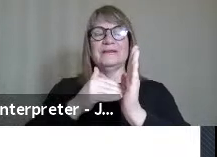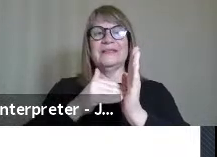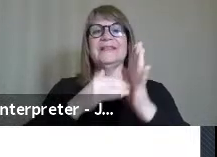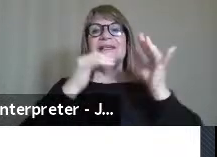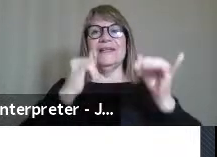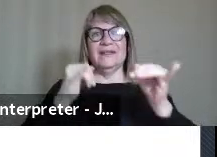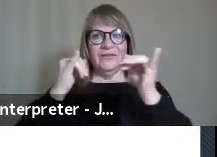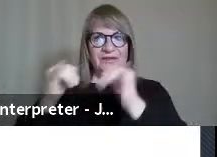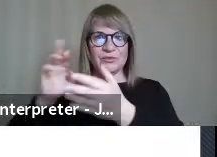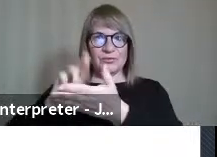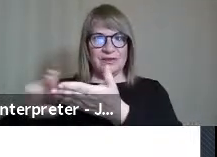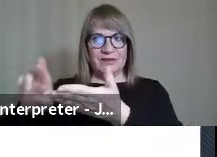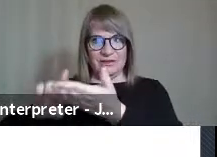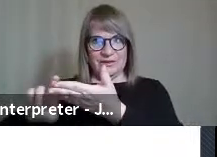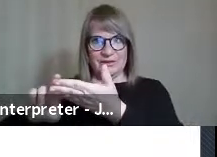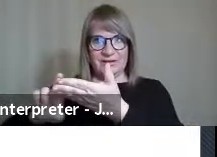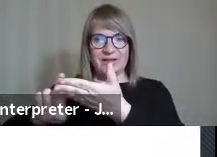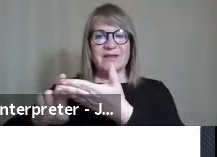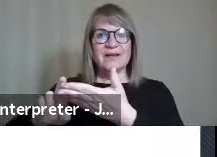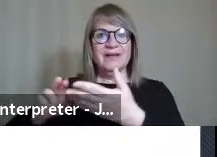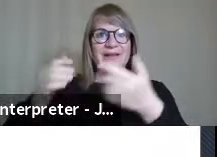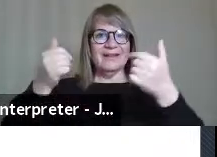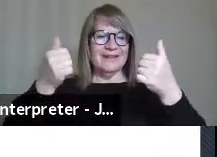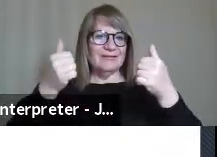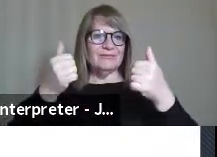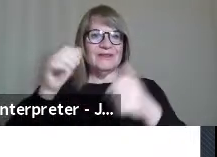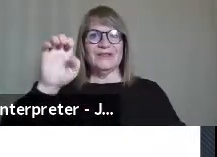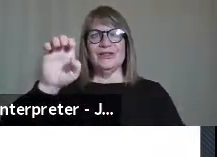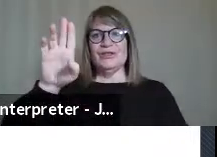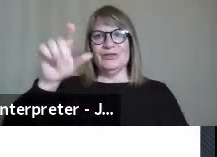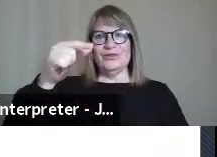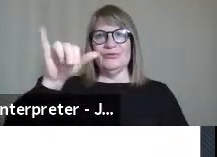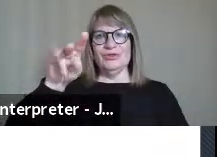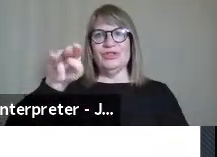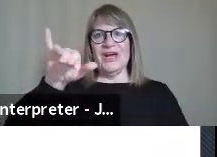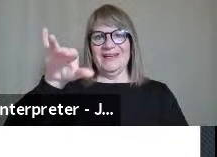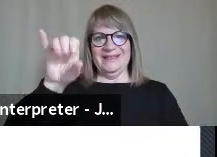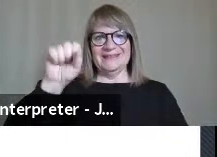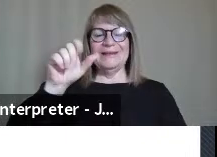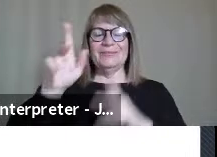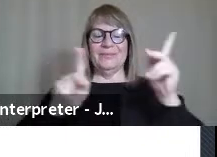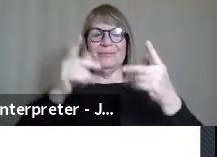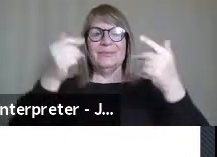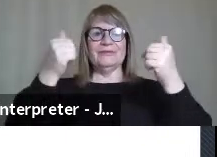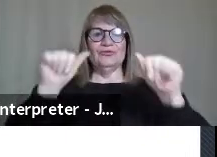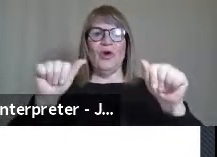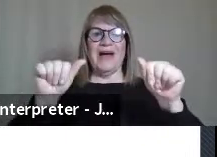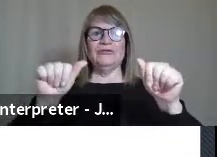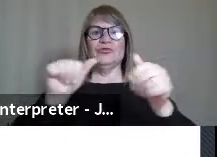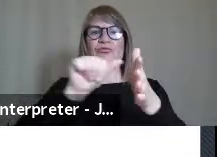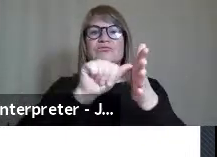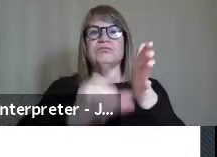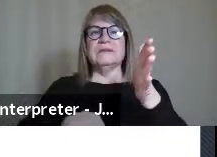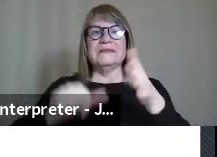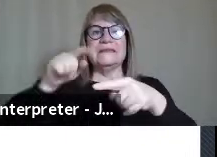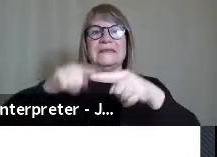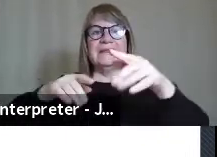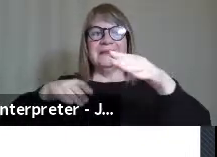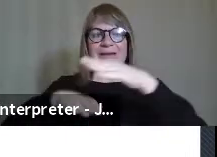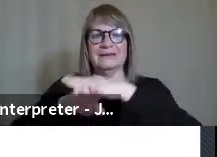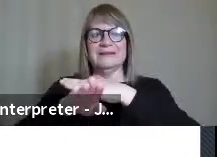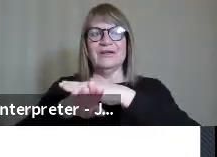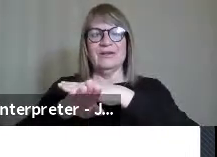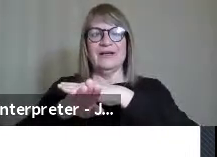that eugenesis sought to sterilize across the west the south and the midwest and so our you know our